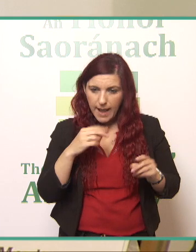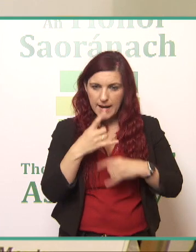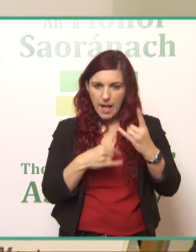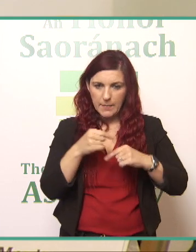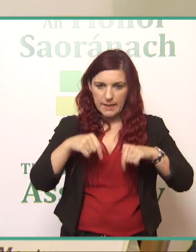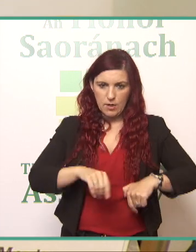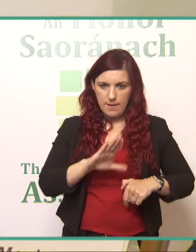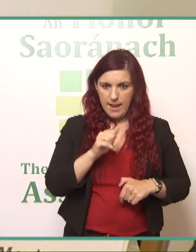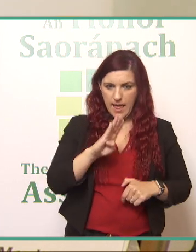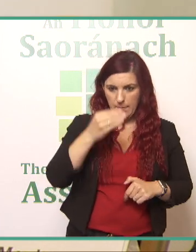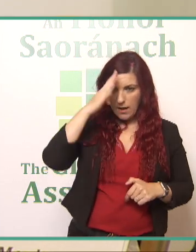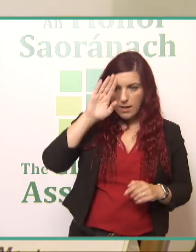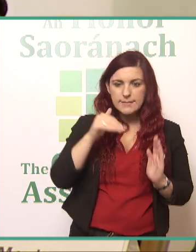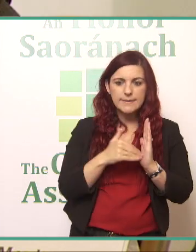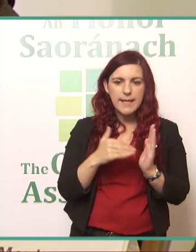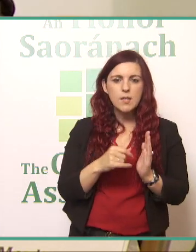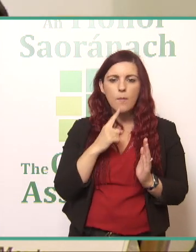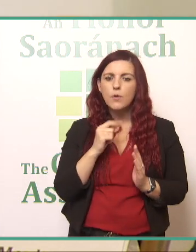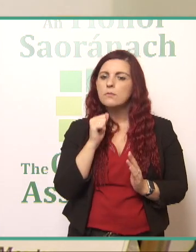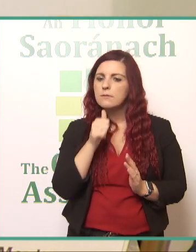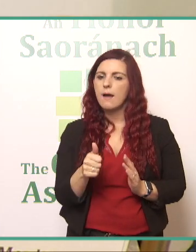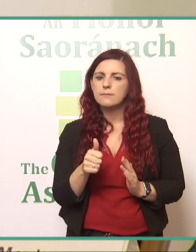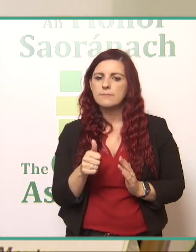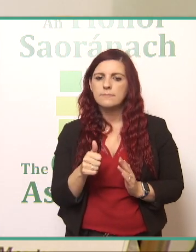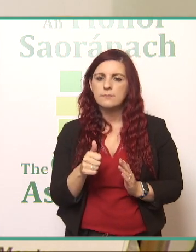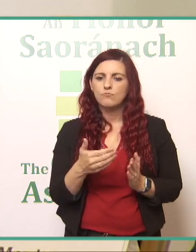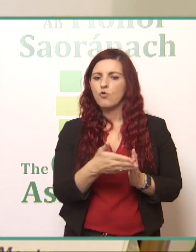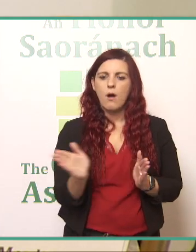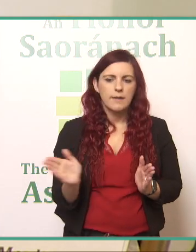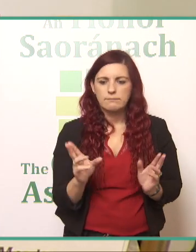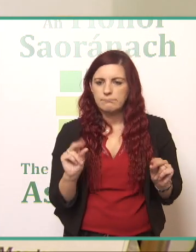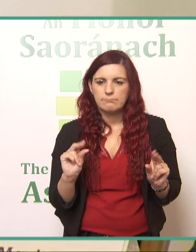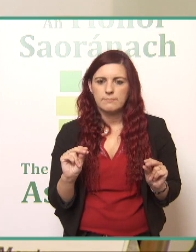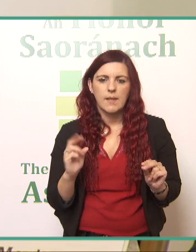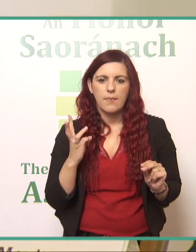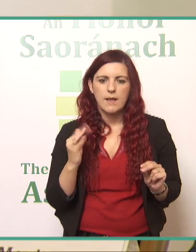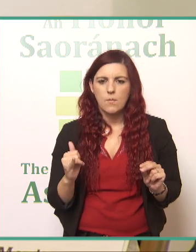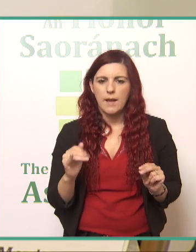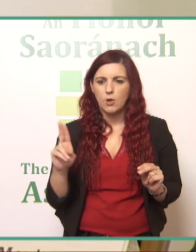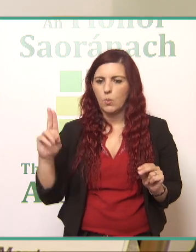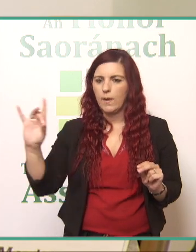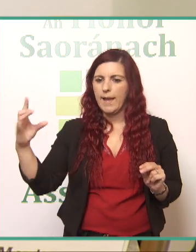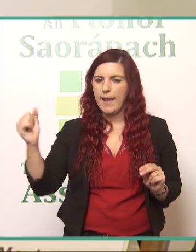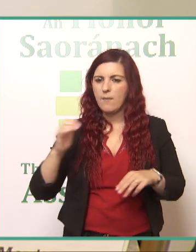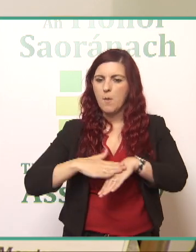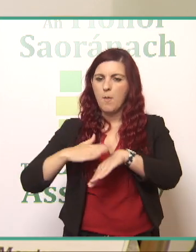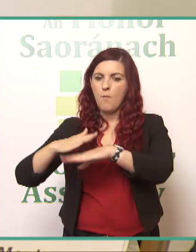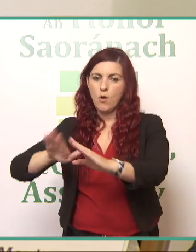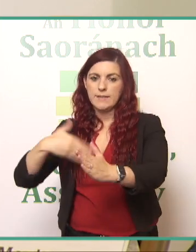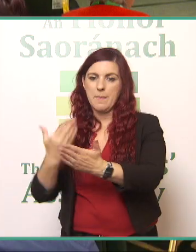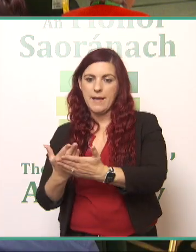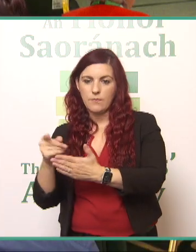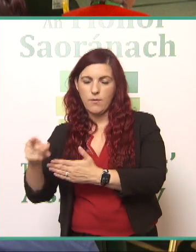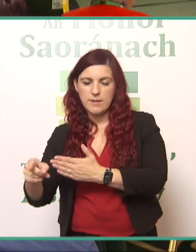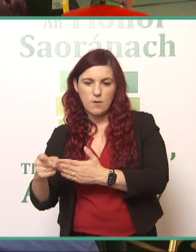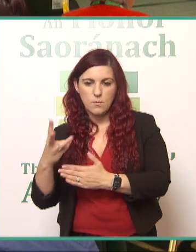within labs in Ireland, but it's not done on a wide scale basis. So that's why in the UK there's more of a demand for this. So